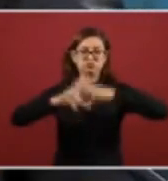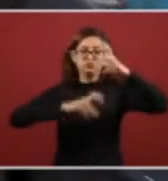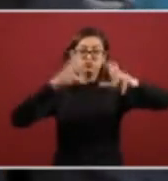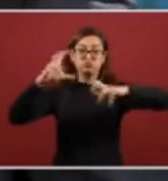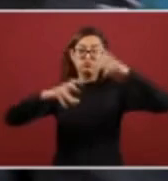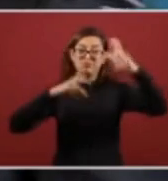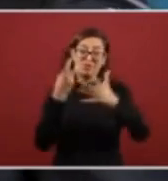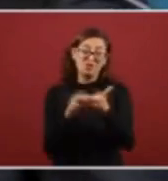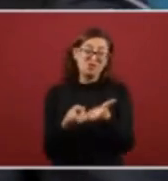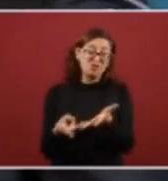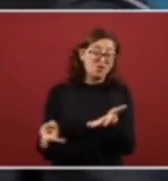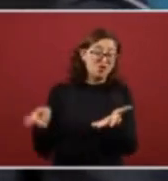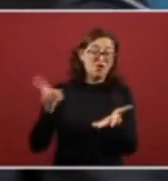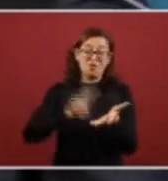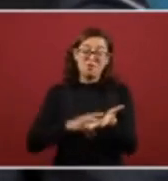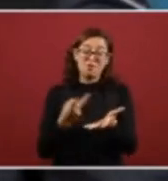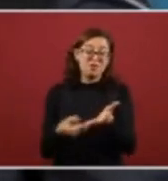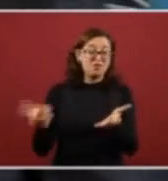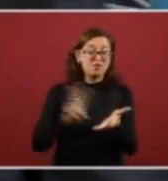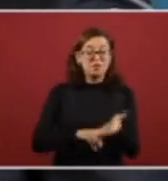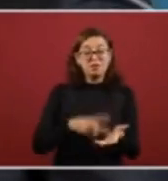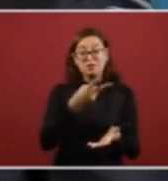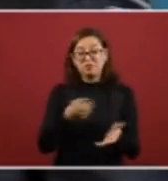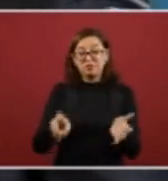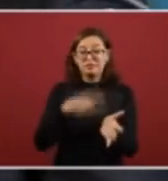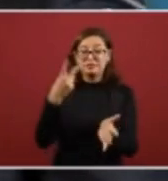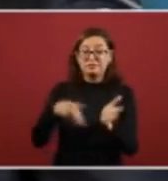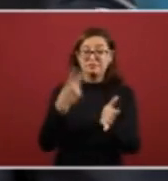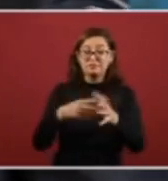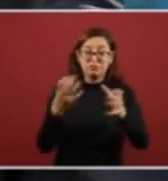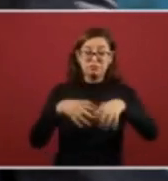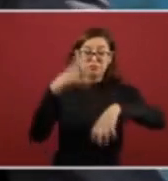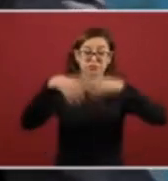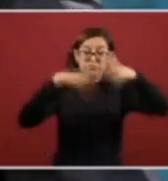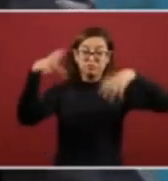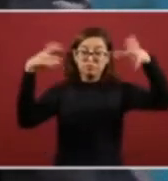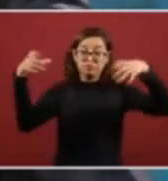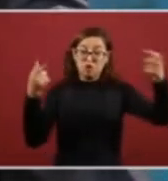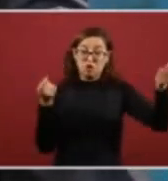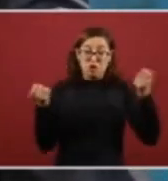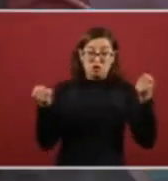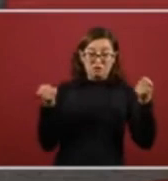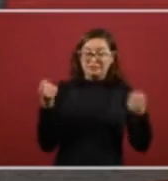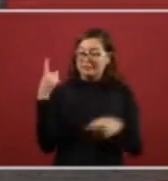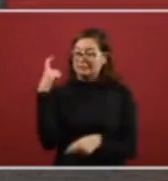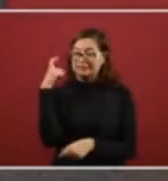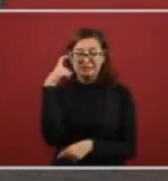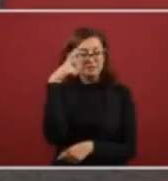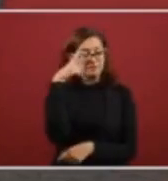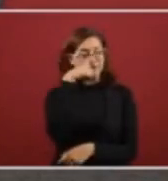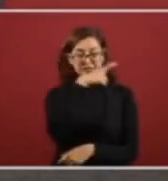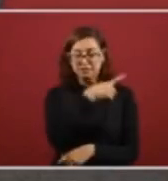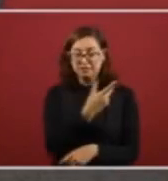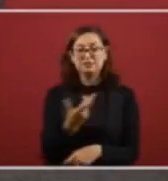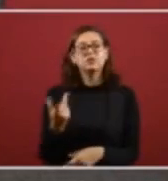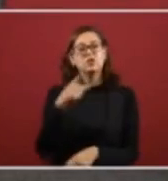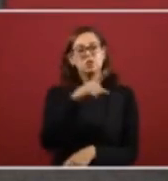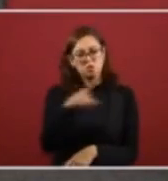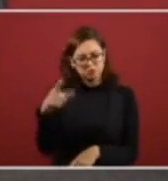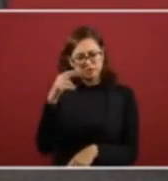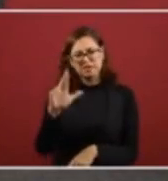it multiplies more than 200 times. And that makes it a very complex